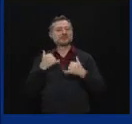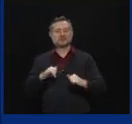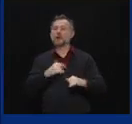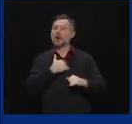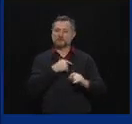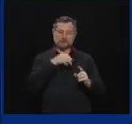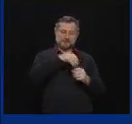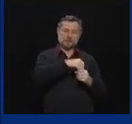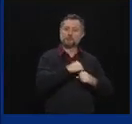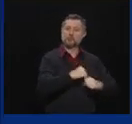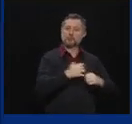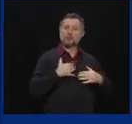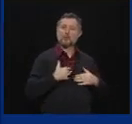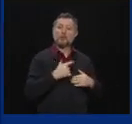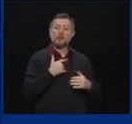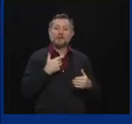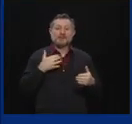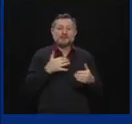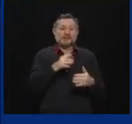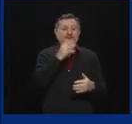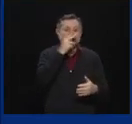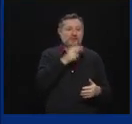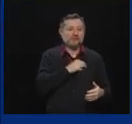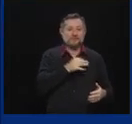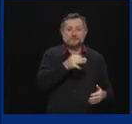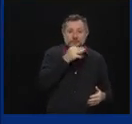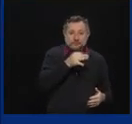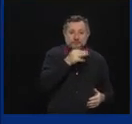the holidays. What are our options?